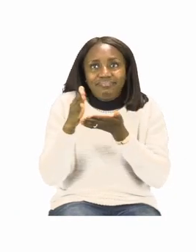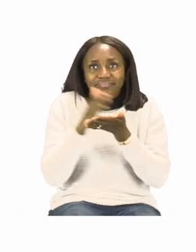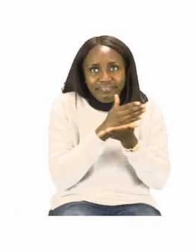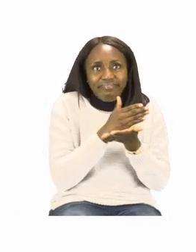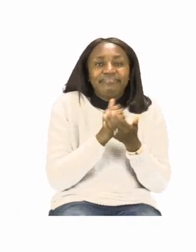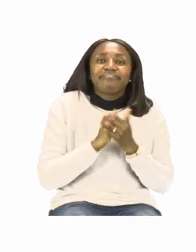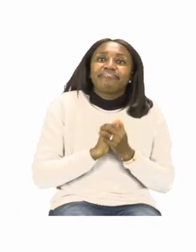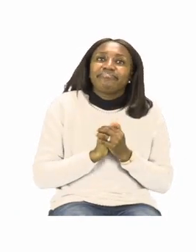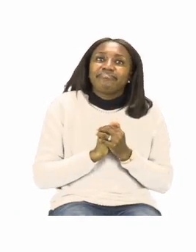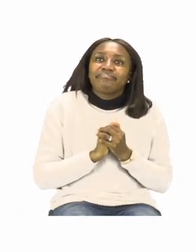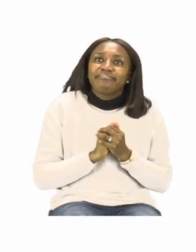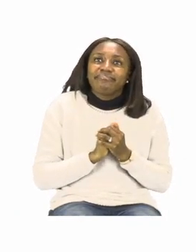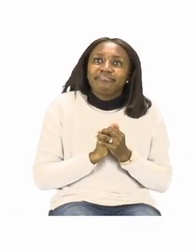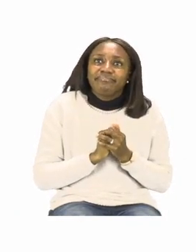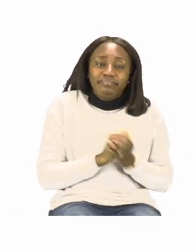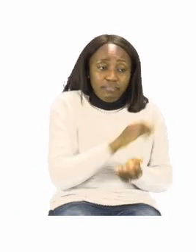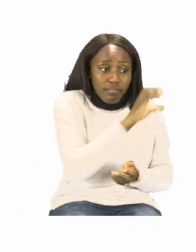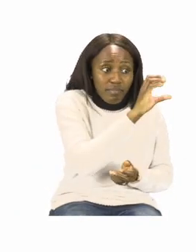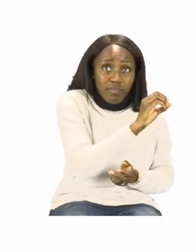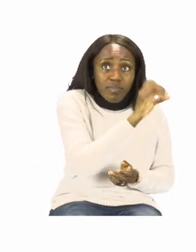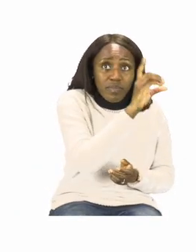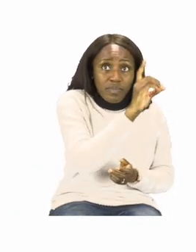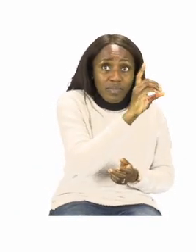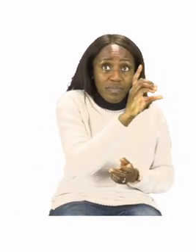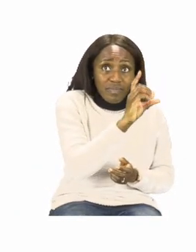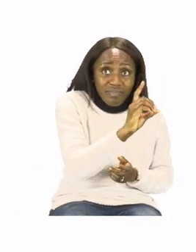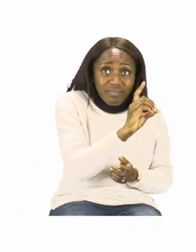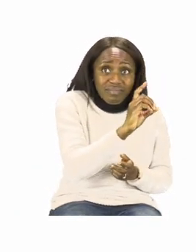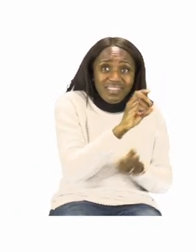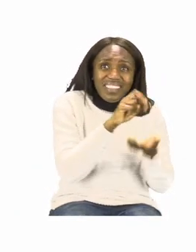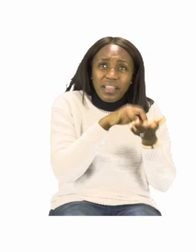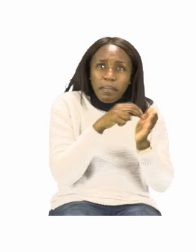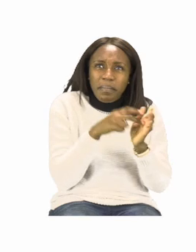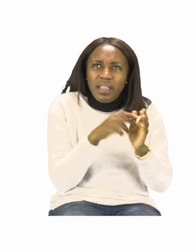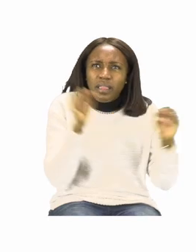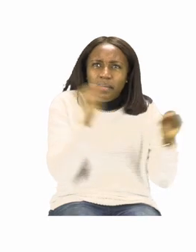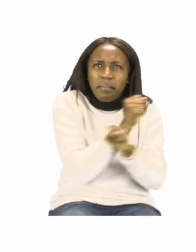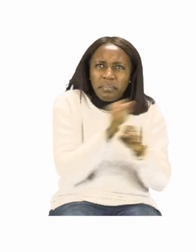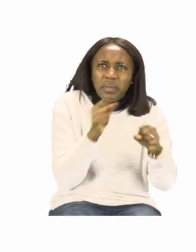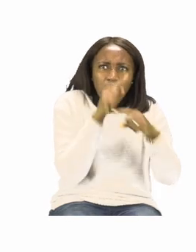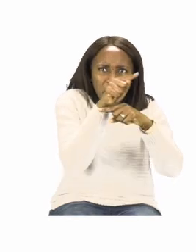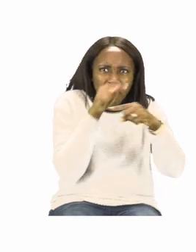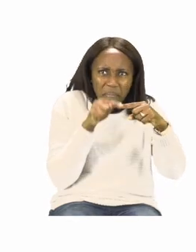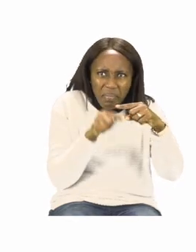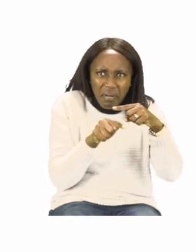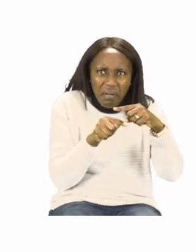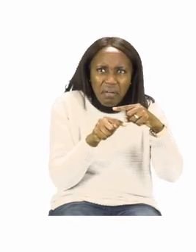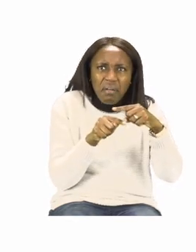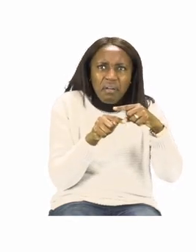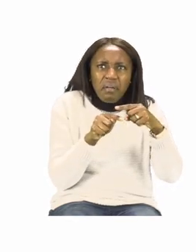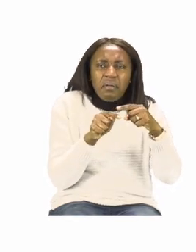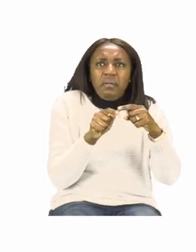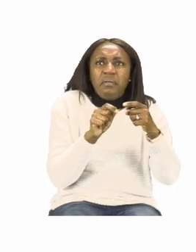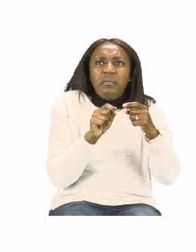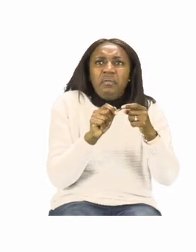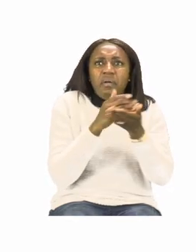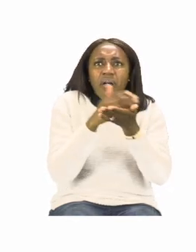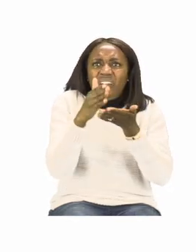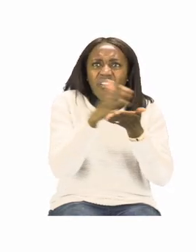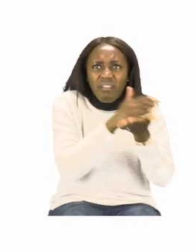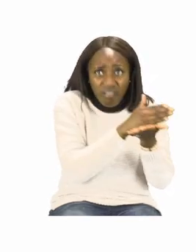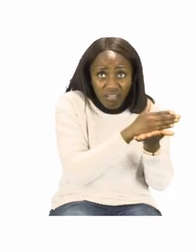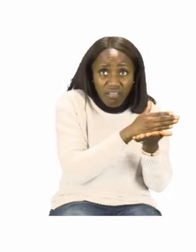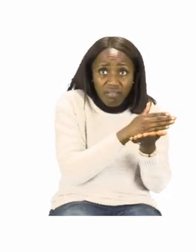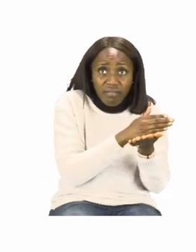doing odd and even numbers. Now it's going to be our job to fill in which one is an odd